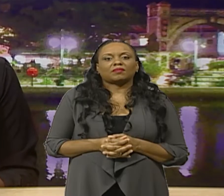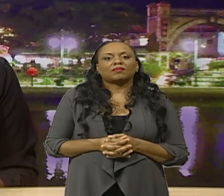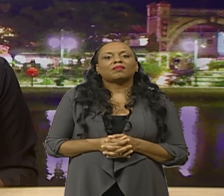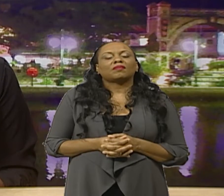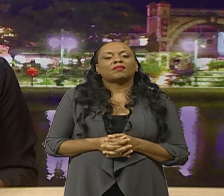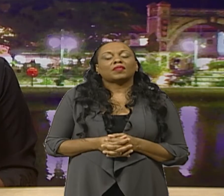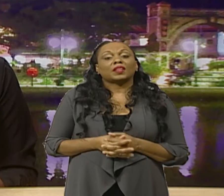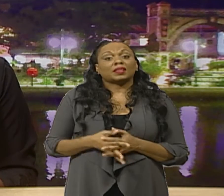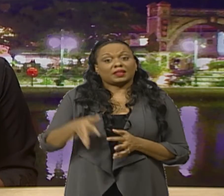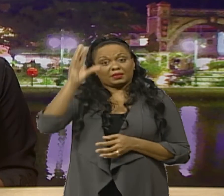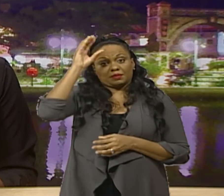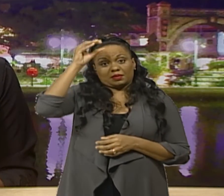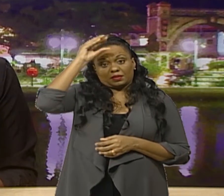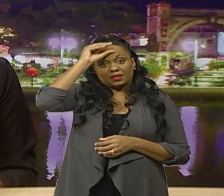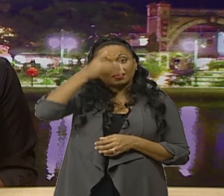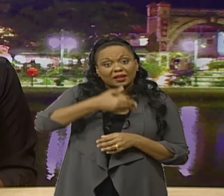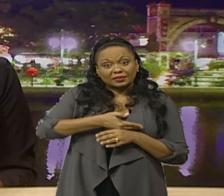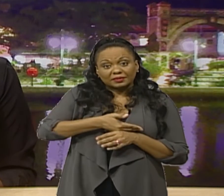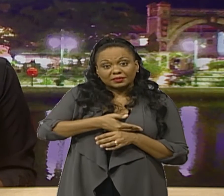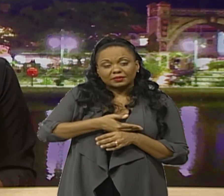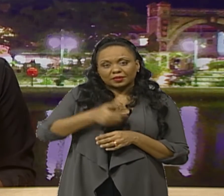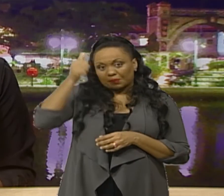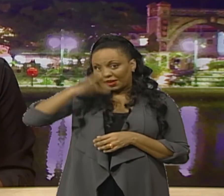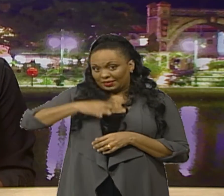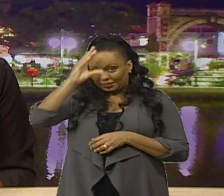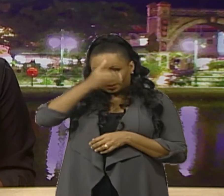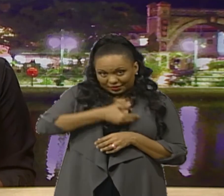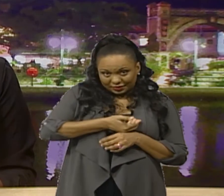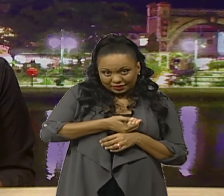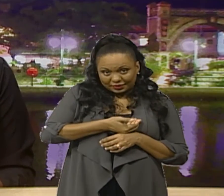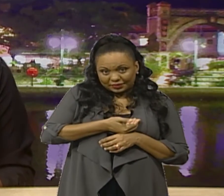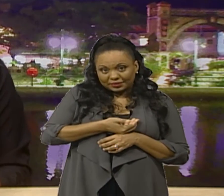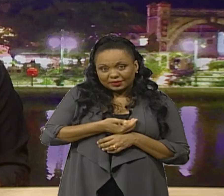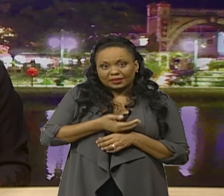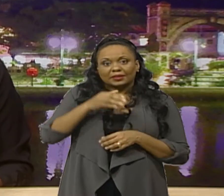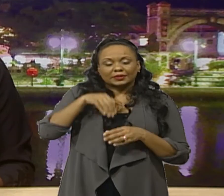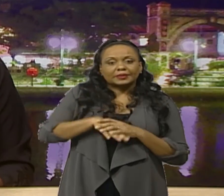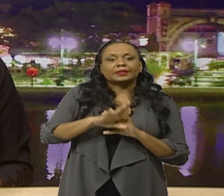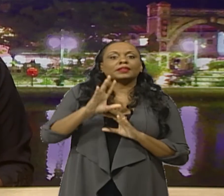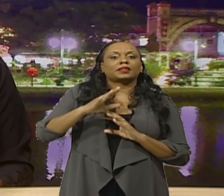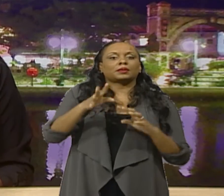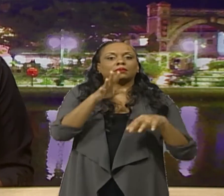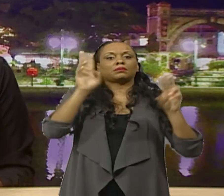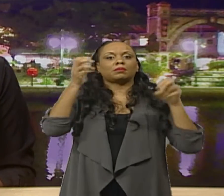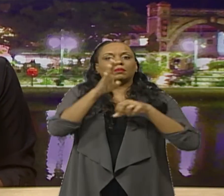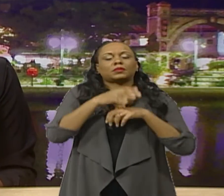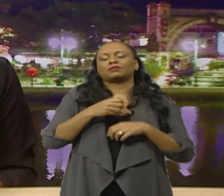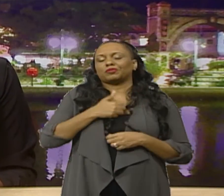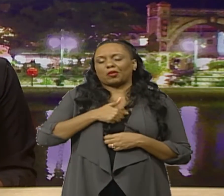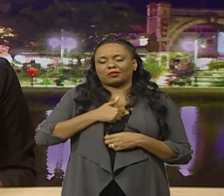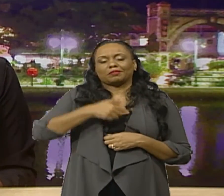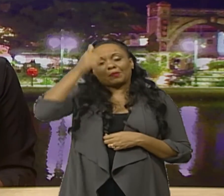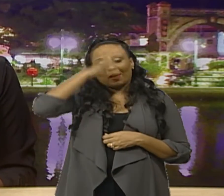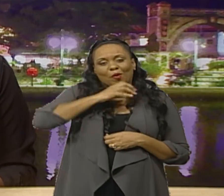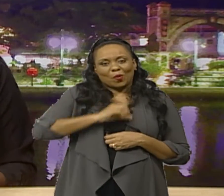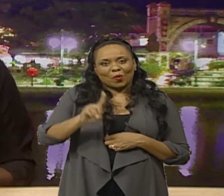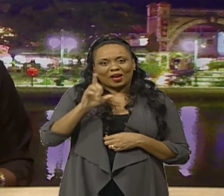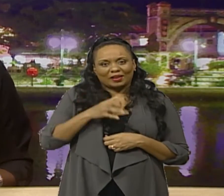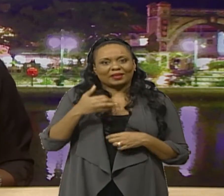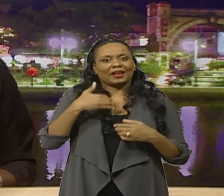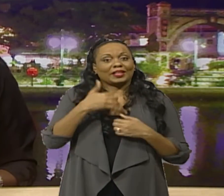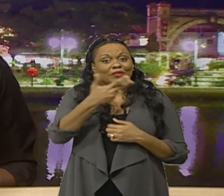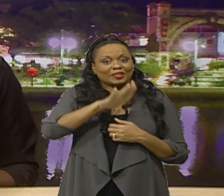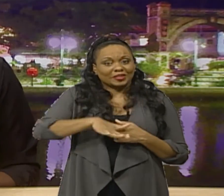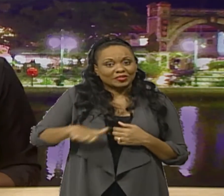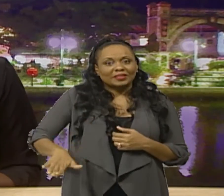Dr. Weatherhead, who's been inducted twice into the Barbados Sports Hall of Fame, has 3 children, 6